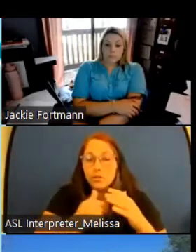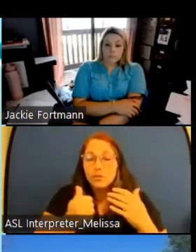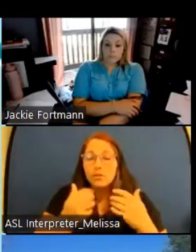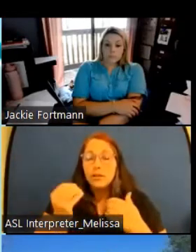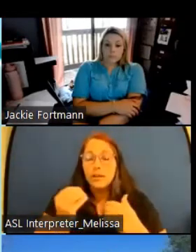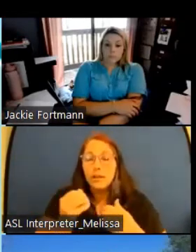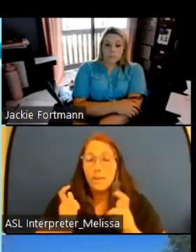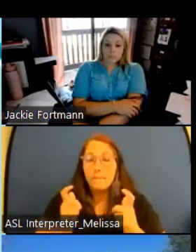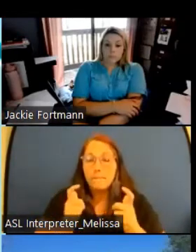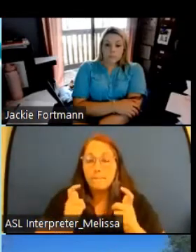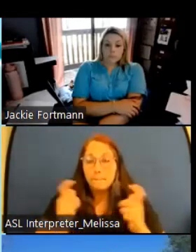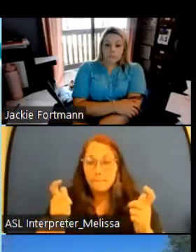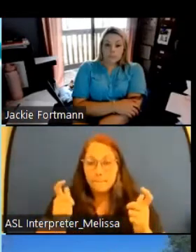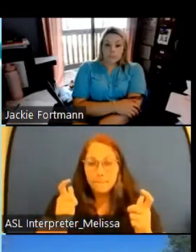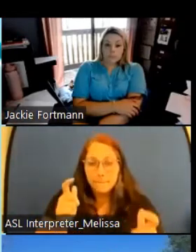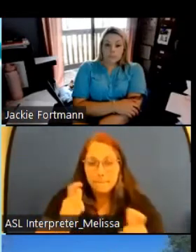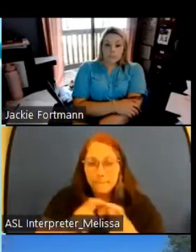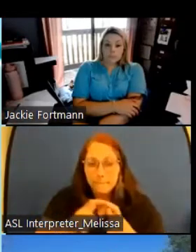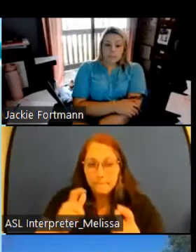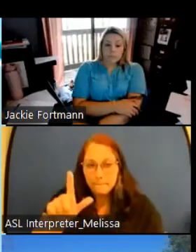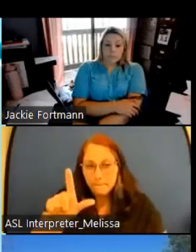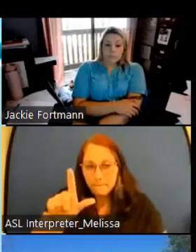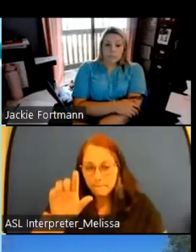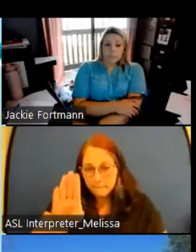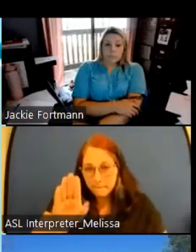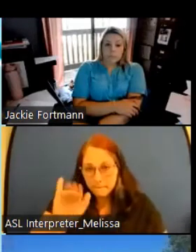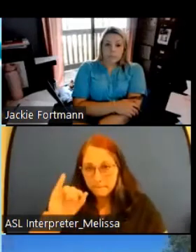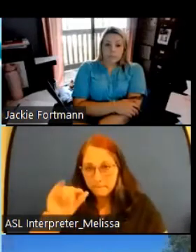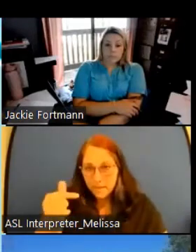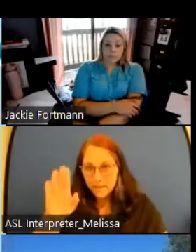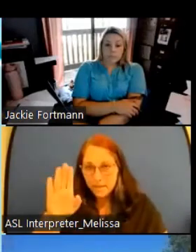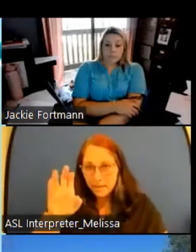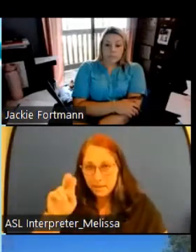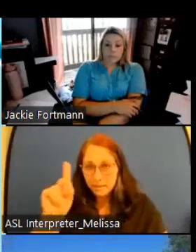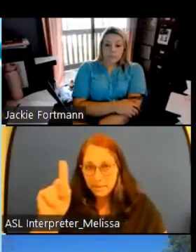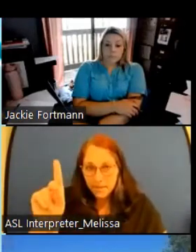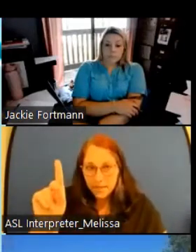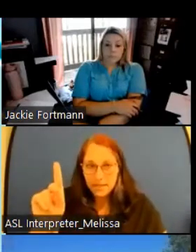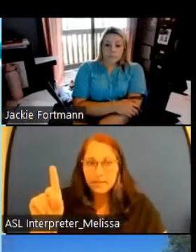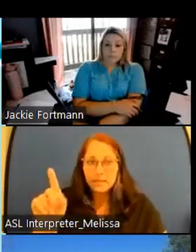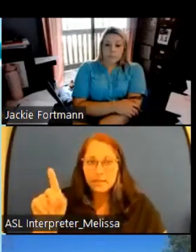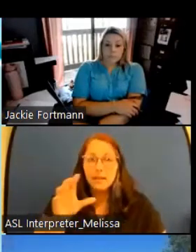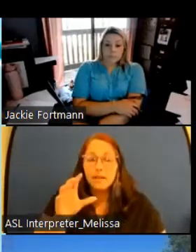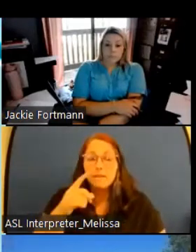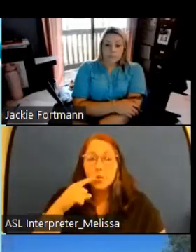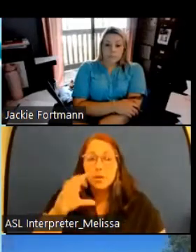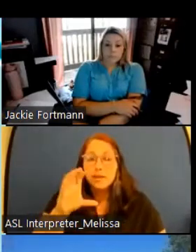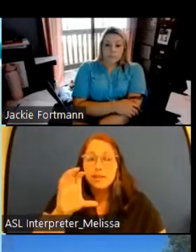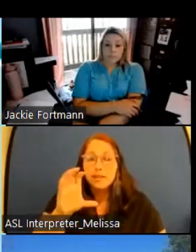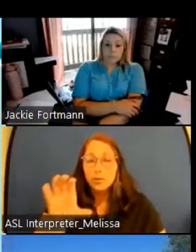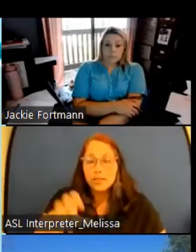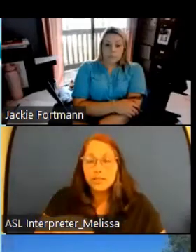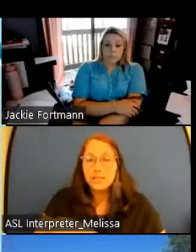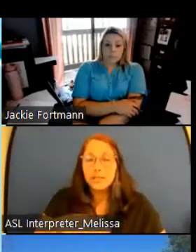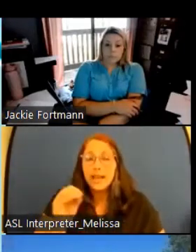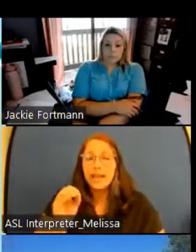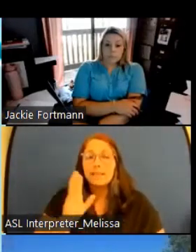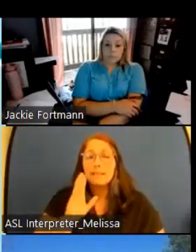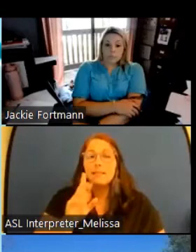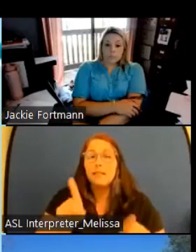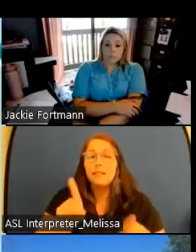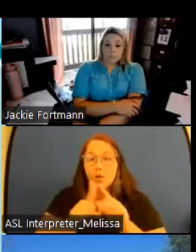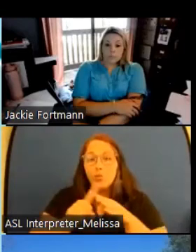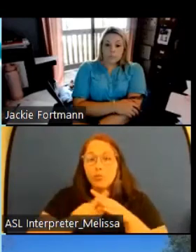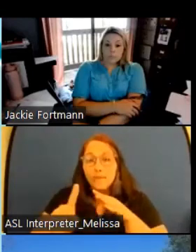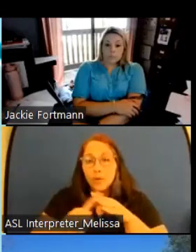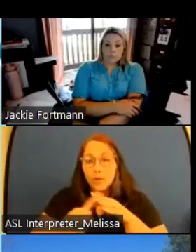service our rapid rehousing and emergency shelter for families, and then Refuge House, which is our domestic